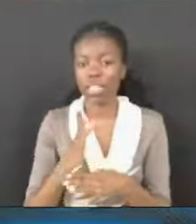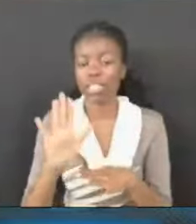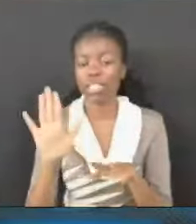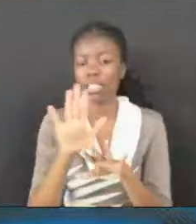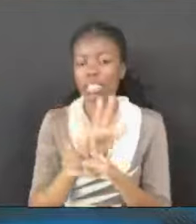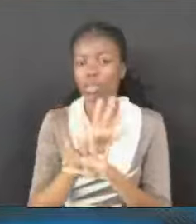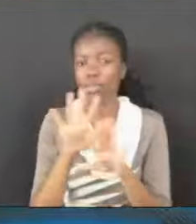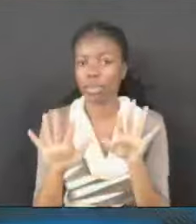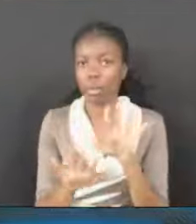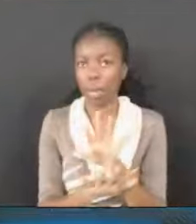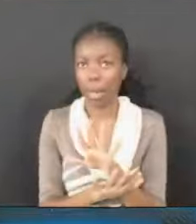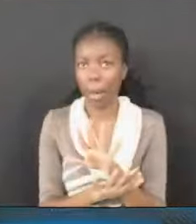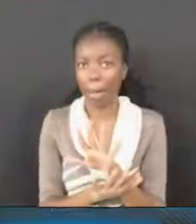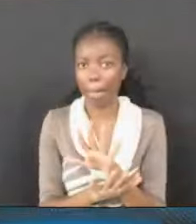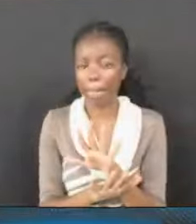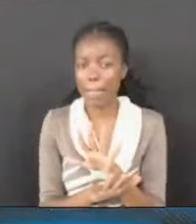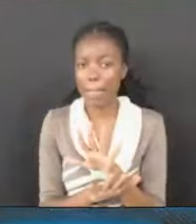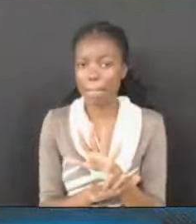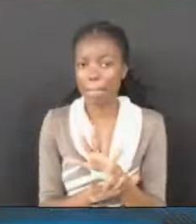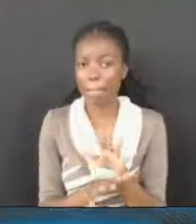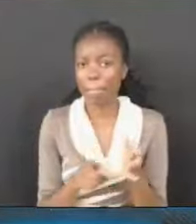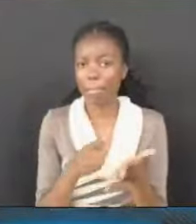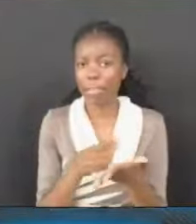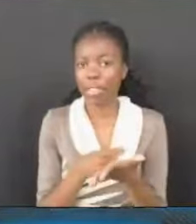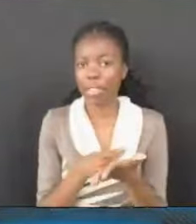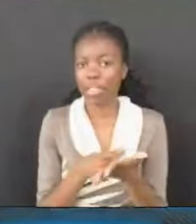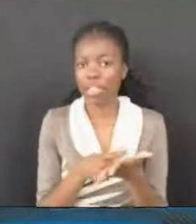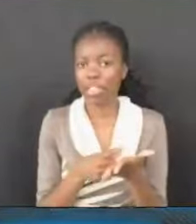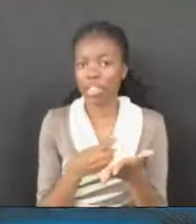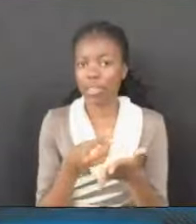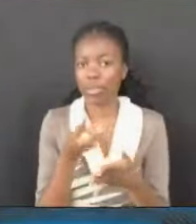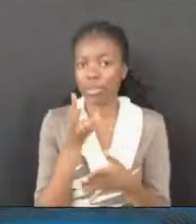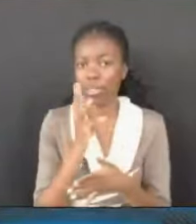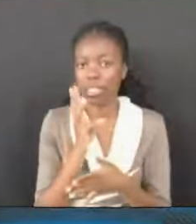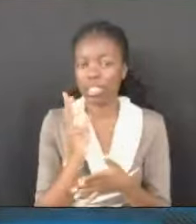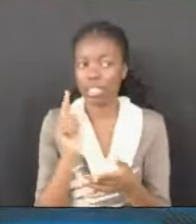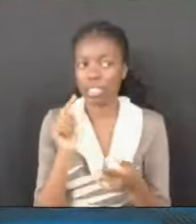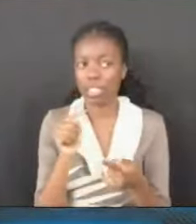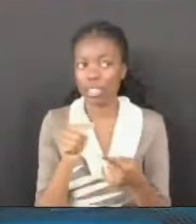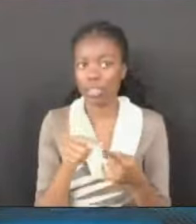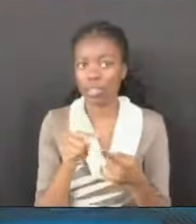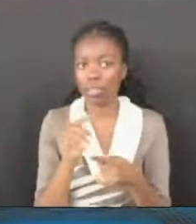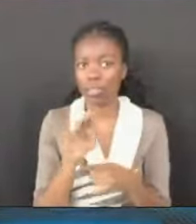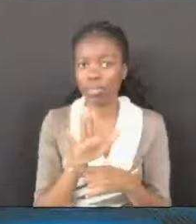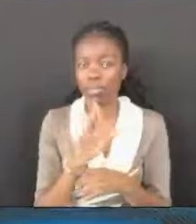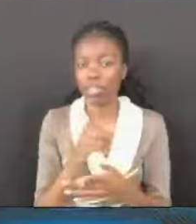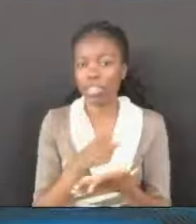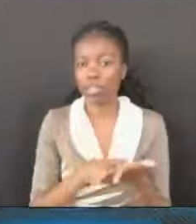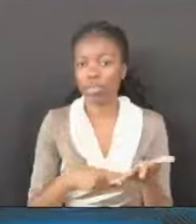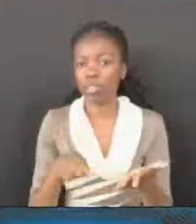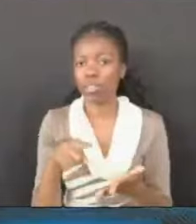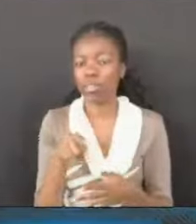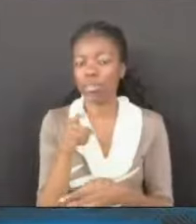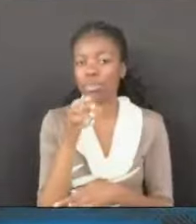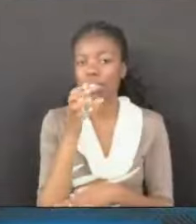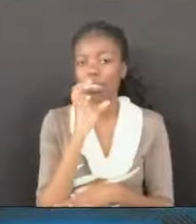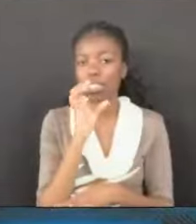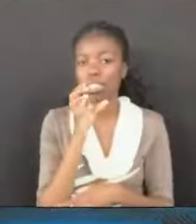everywhere. And water too is what we drink.